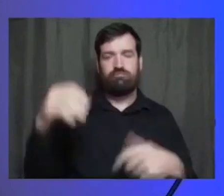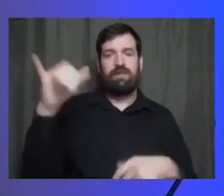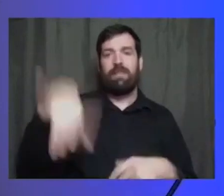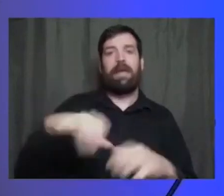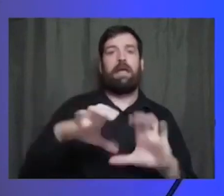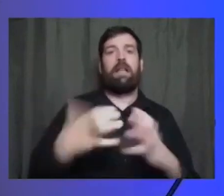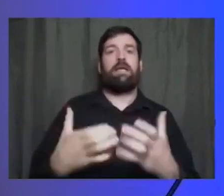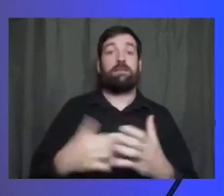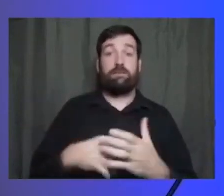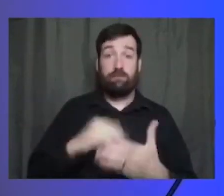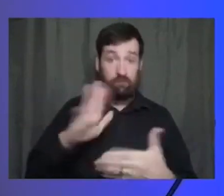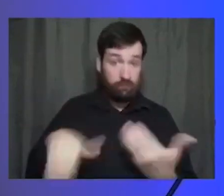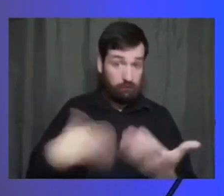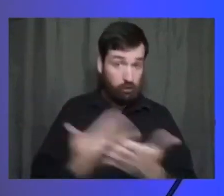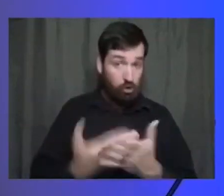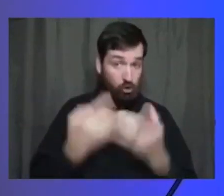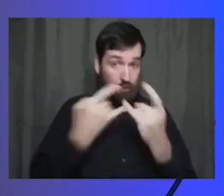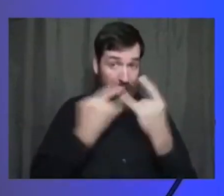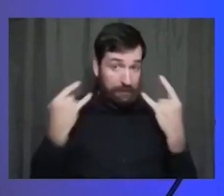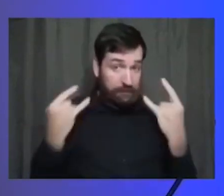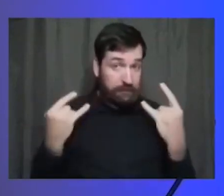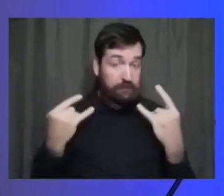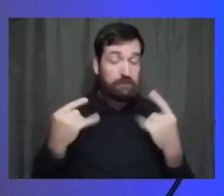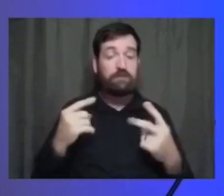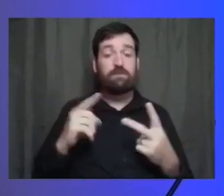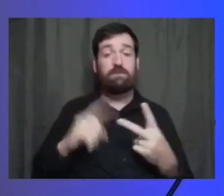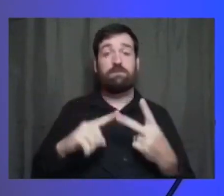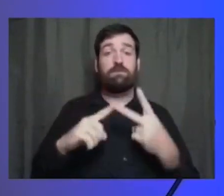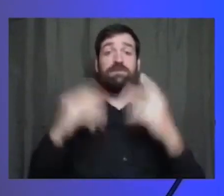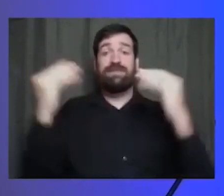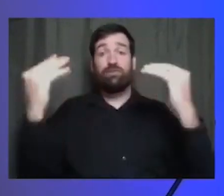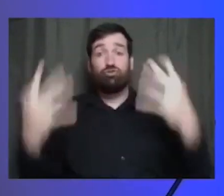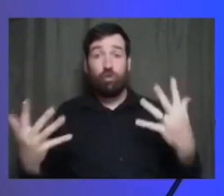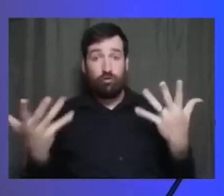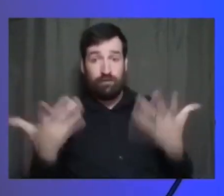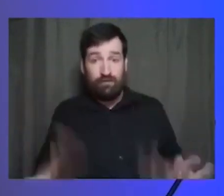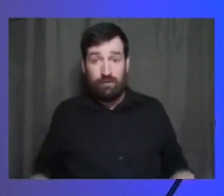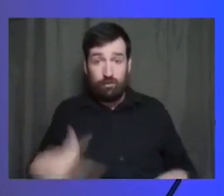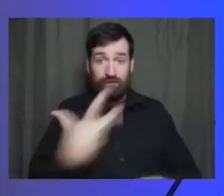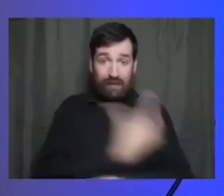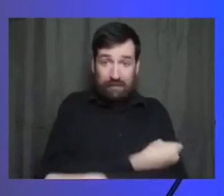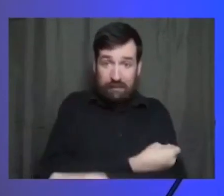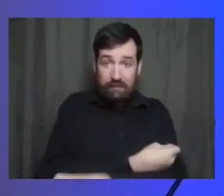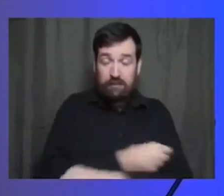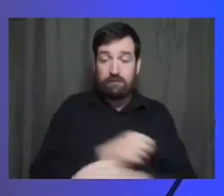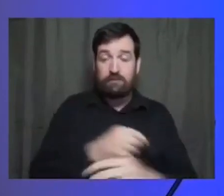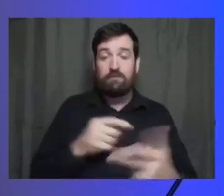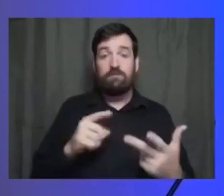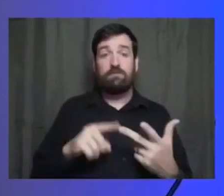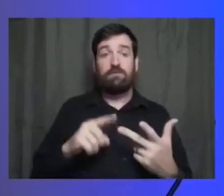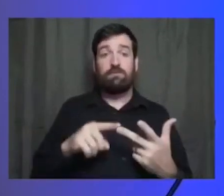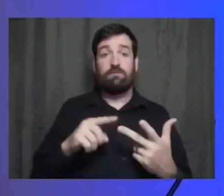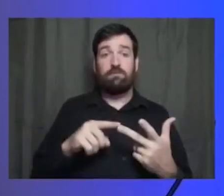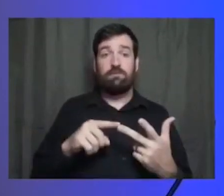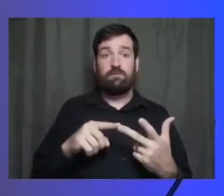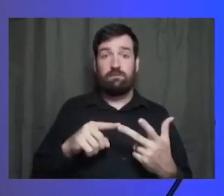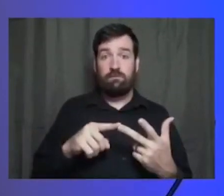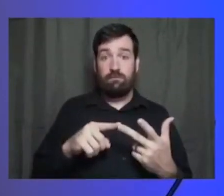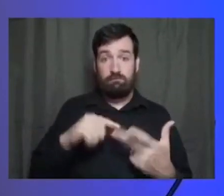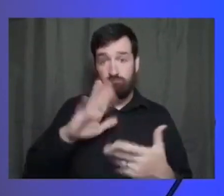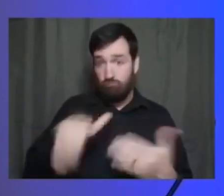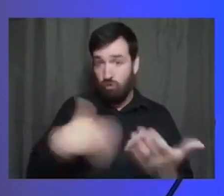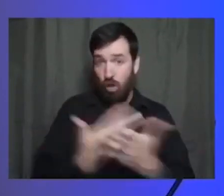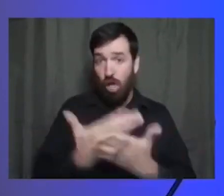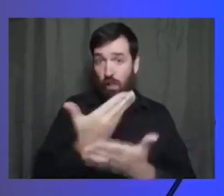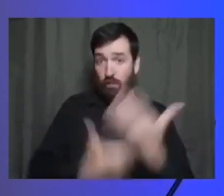wearing masks? Are the instructors vaccinated? They're enhanced. Is everybody washing hands before they get